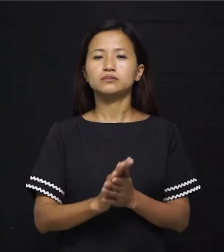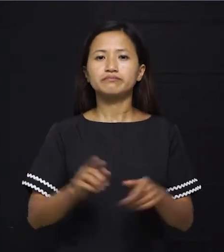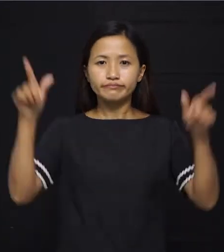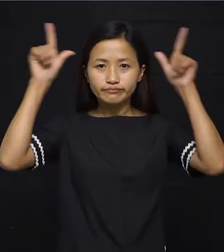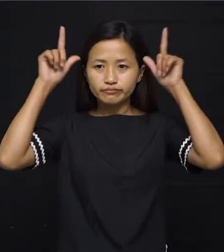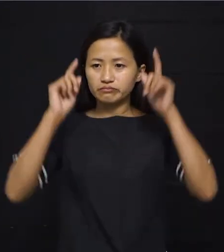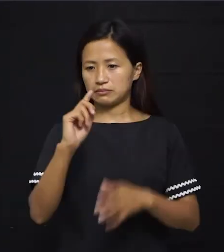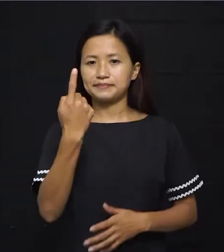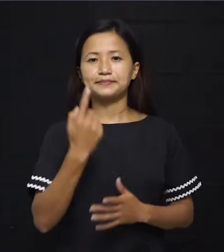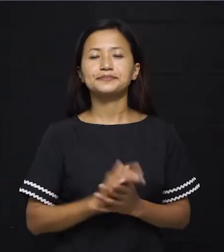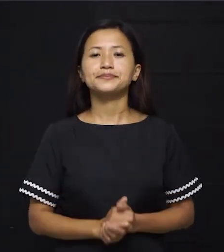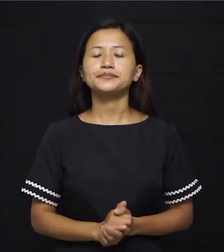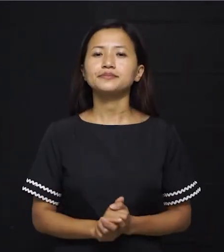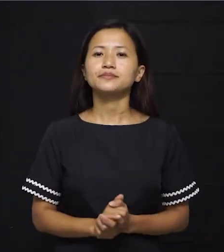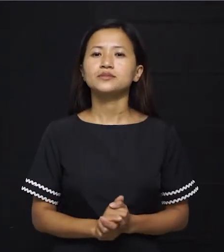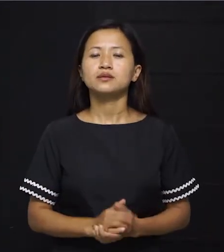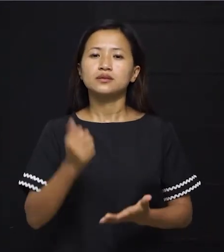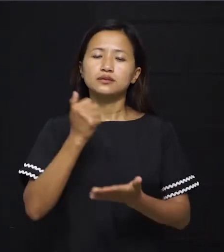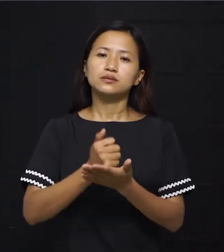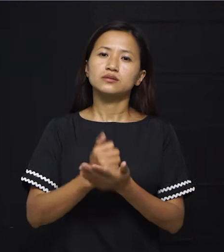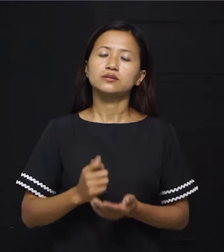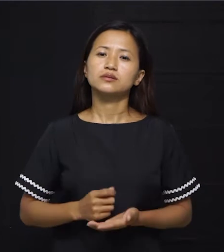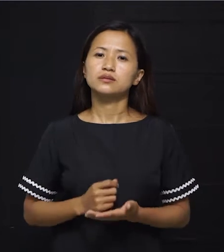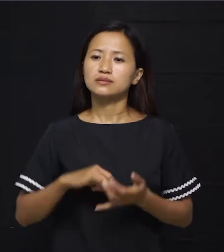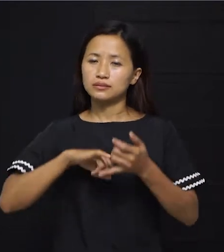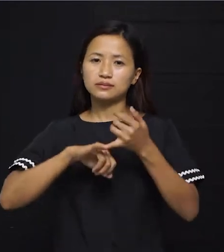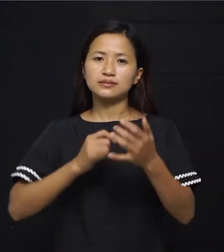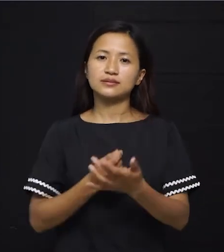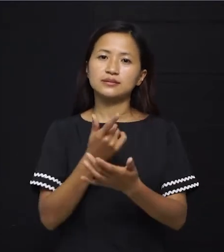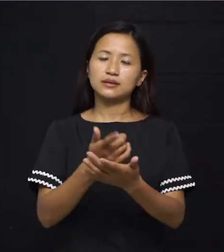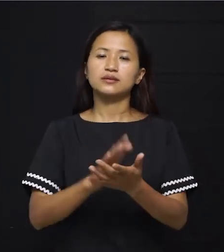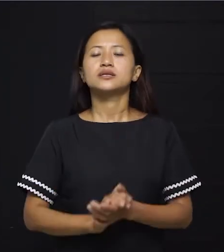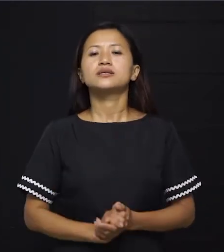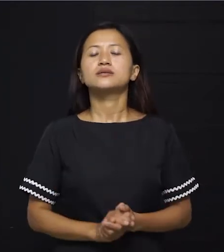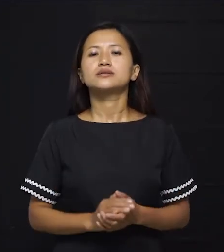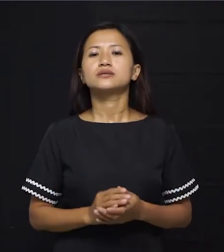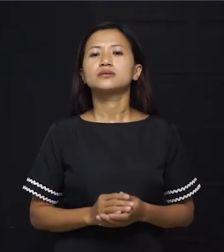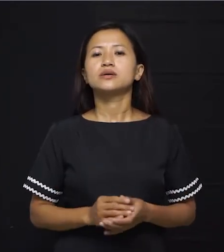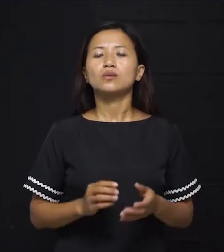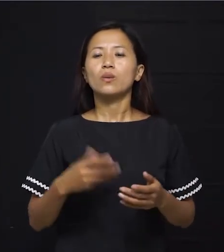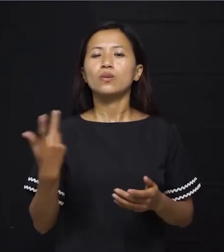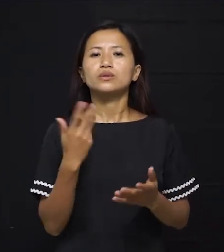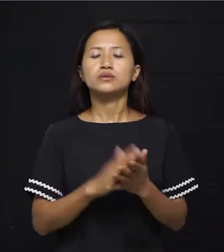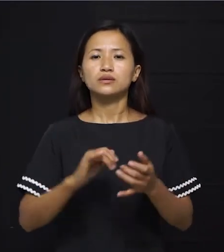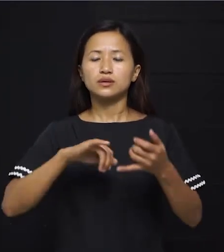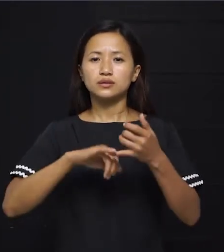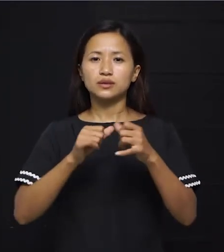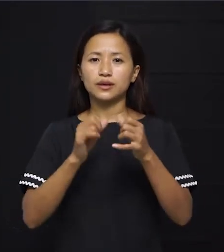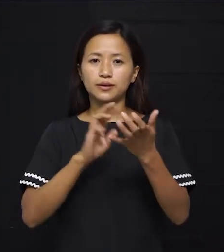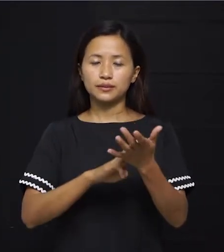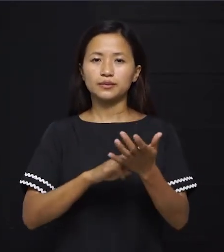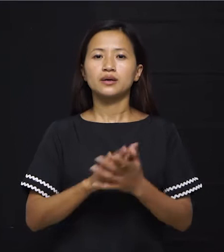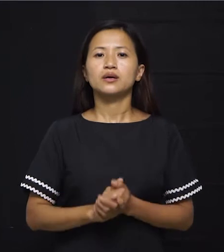alone? So he decided to sell his bullock. Where Samju Sahu, okay? In short, I will